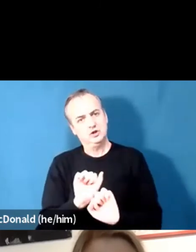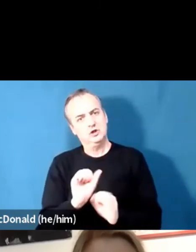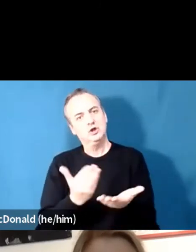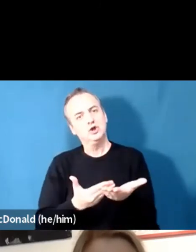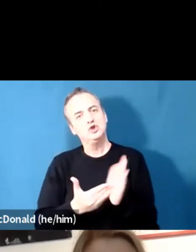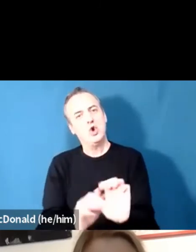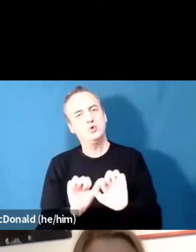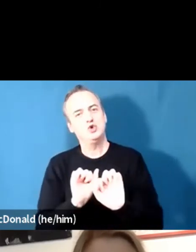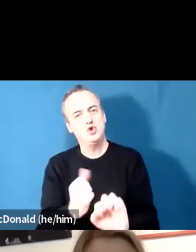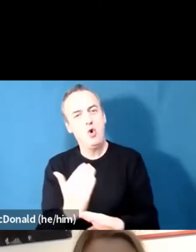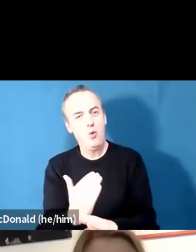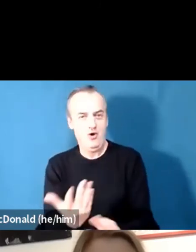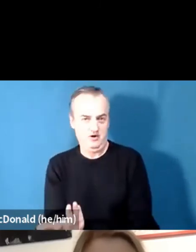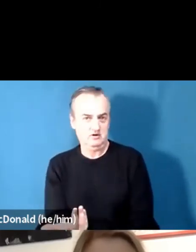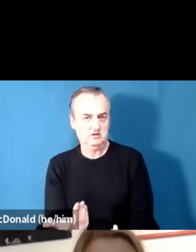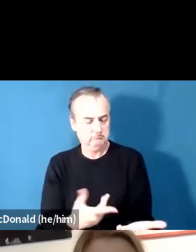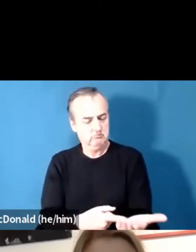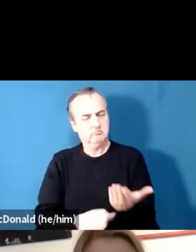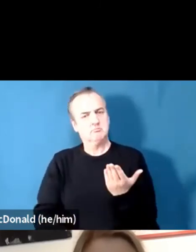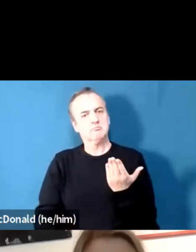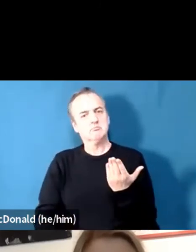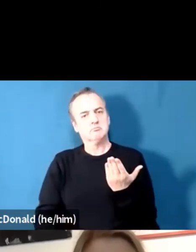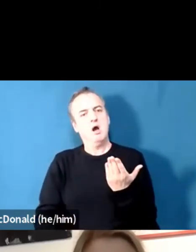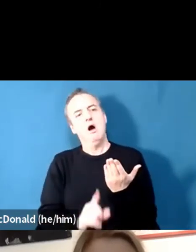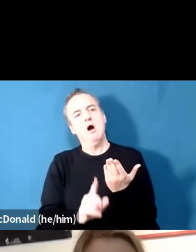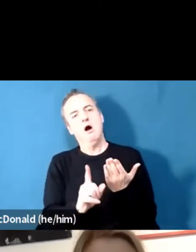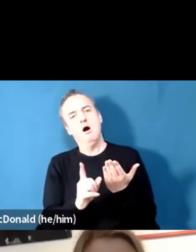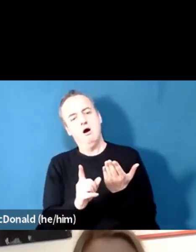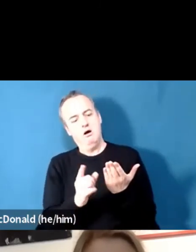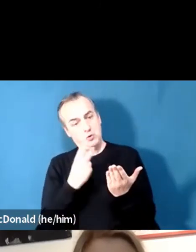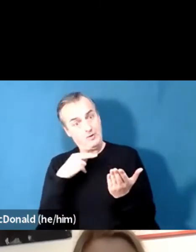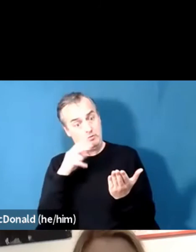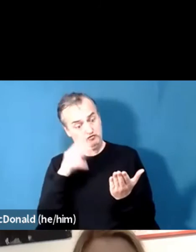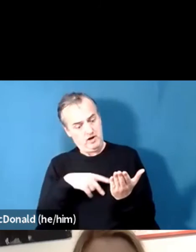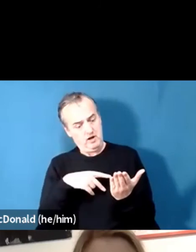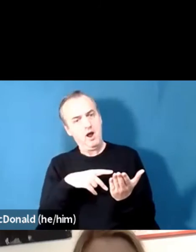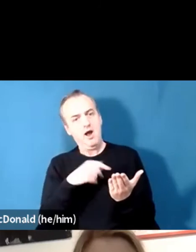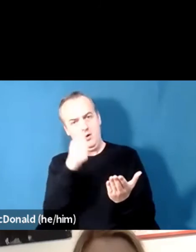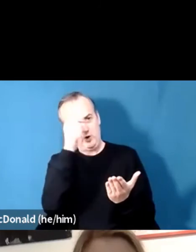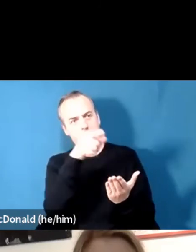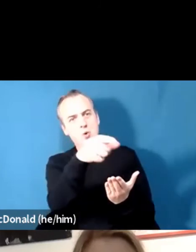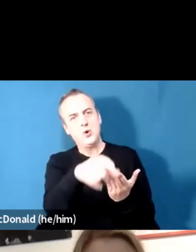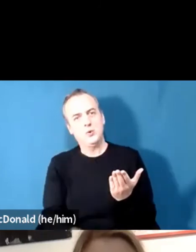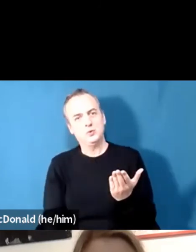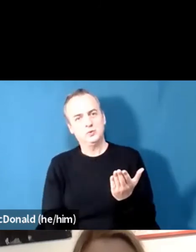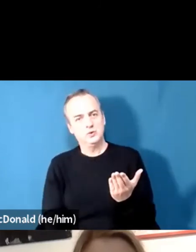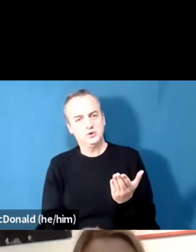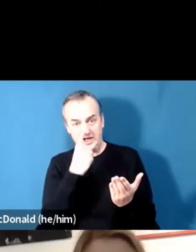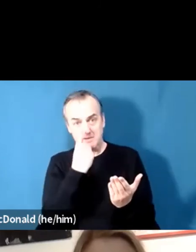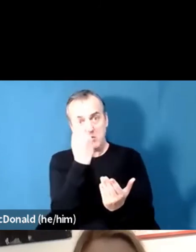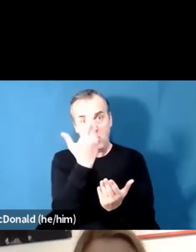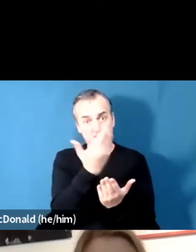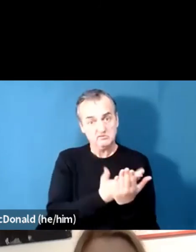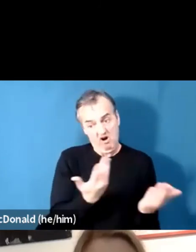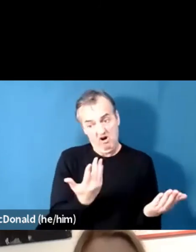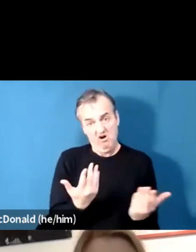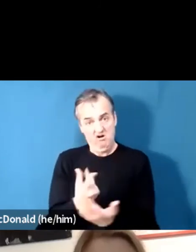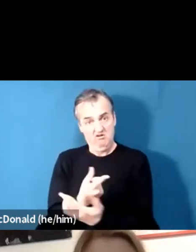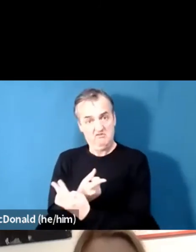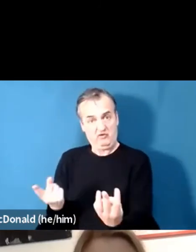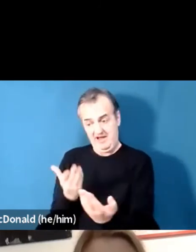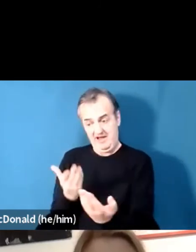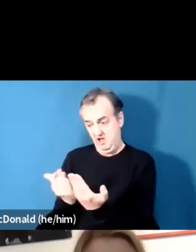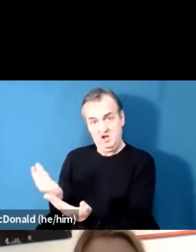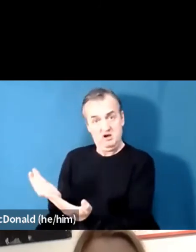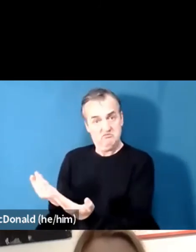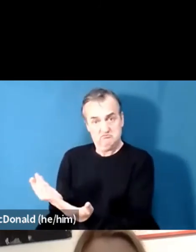what I would go for. It's what we're trying to capture is the essence of you as a writer, not necessarily your